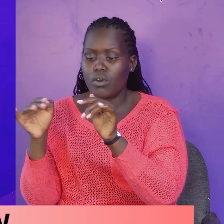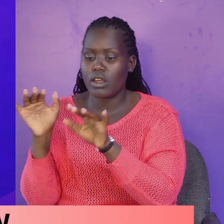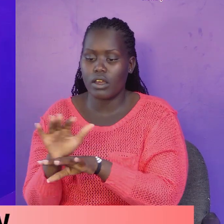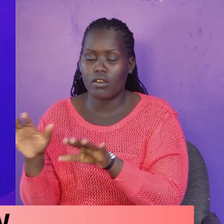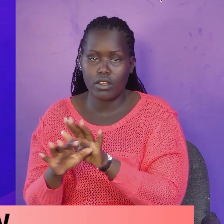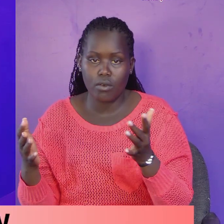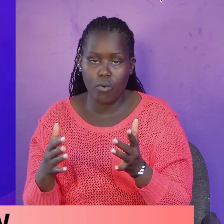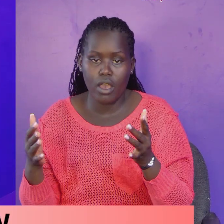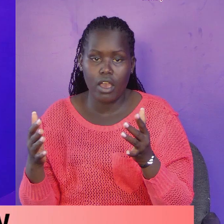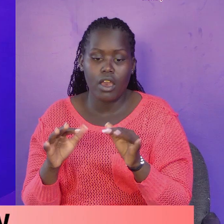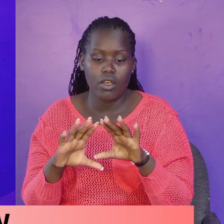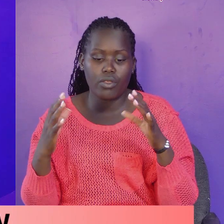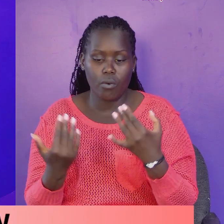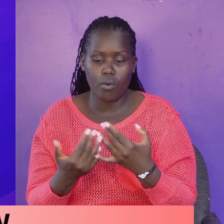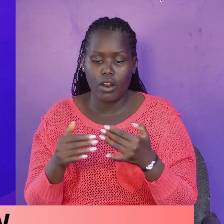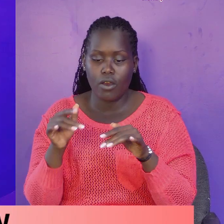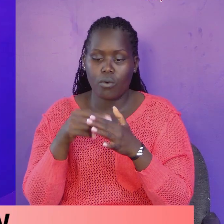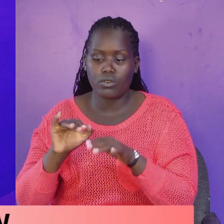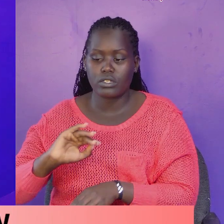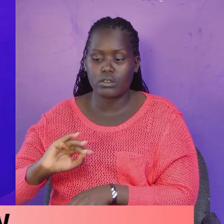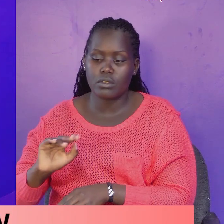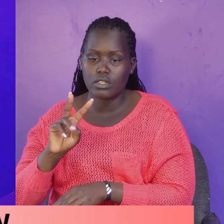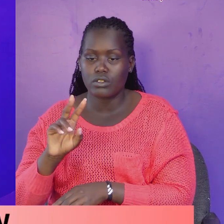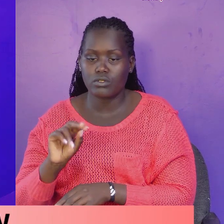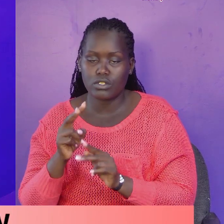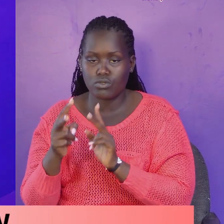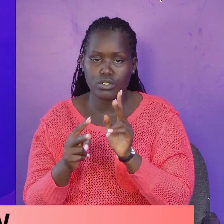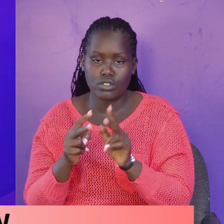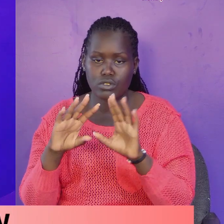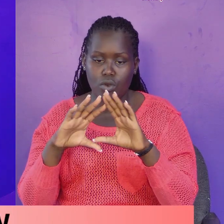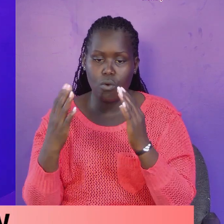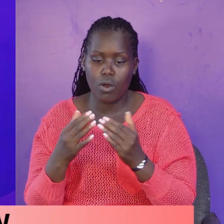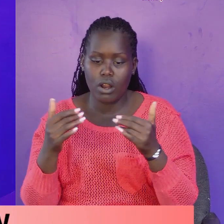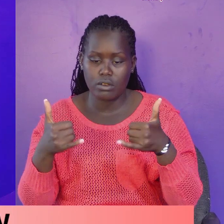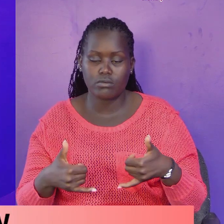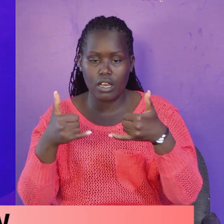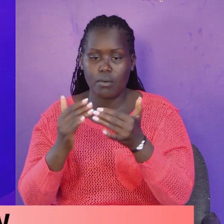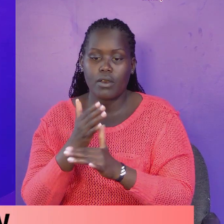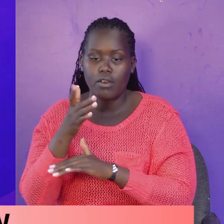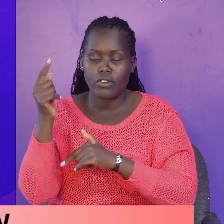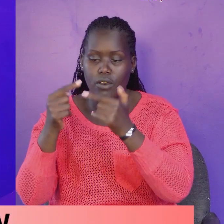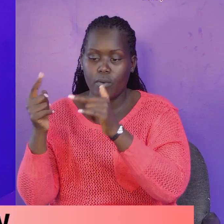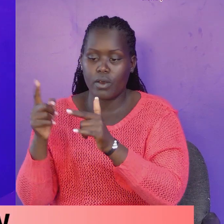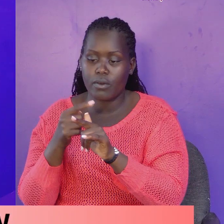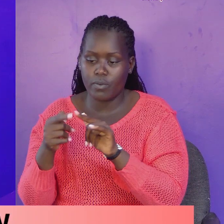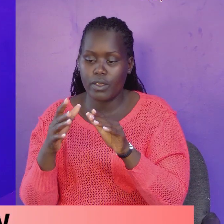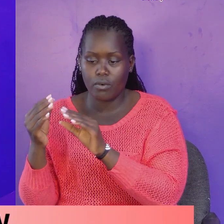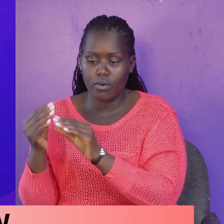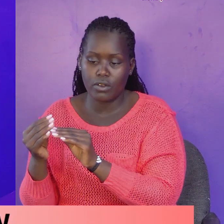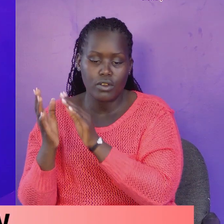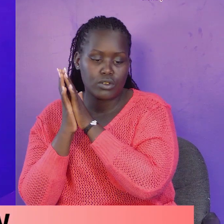the thing that was remaining for him in 2022 was only World Cup. So even after winning it, he went to sleep with the